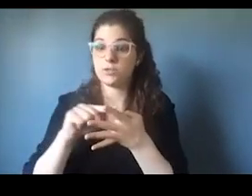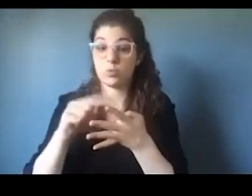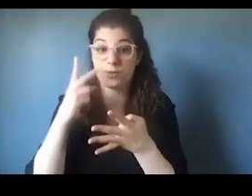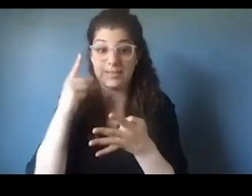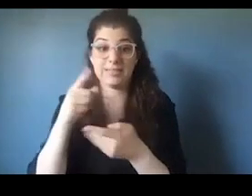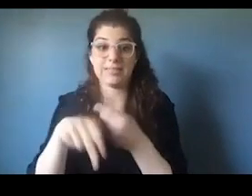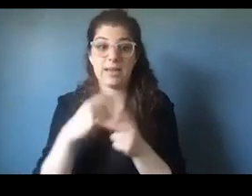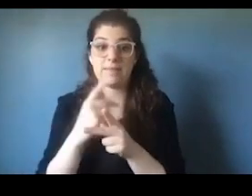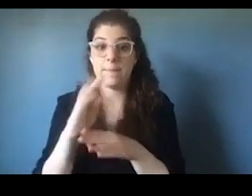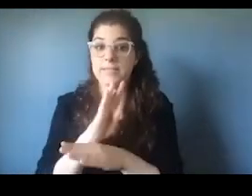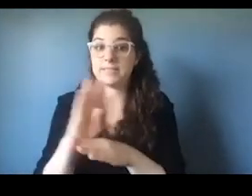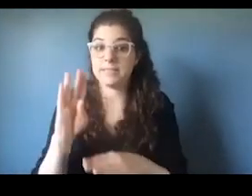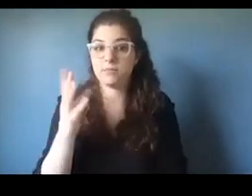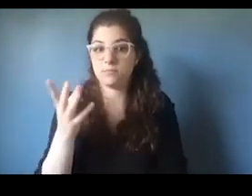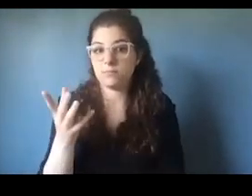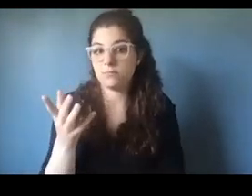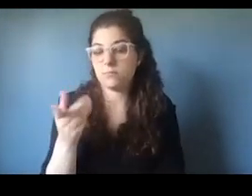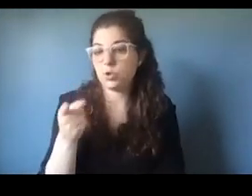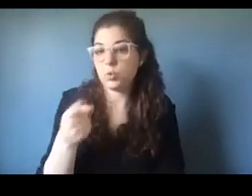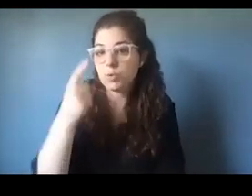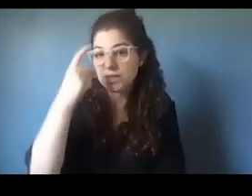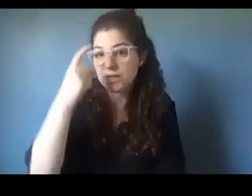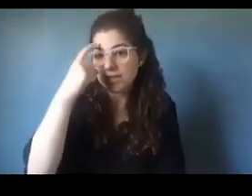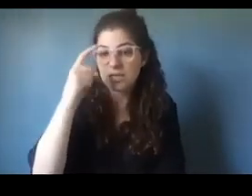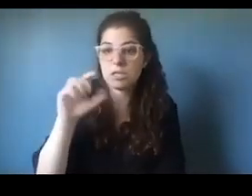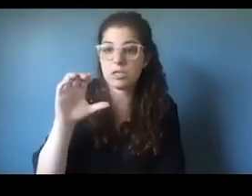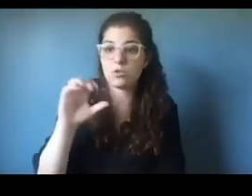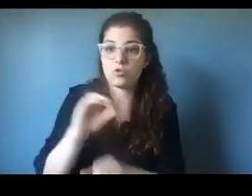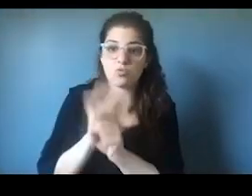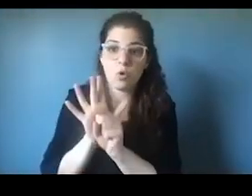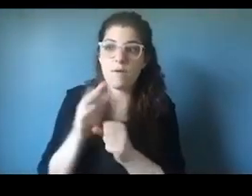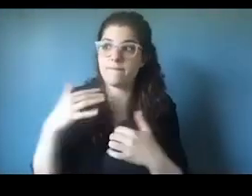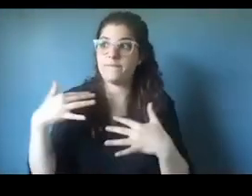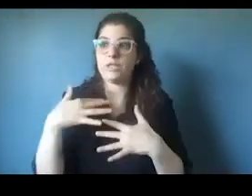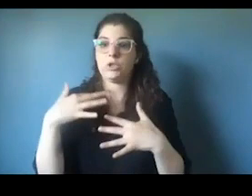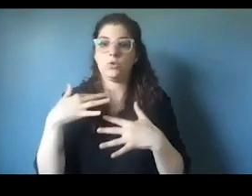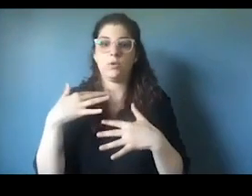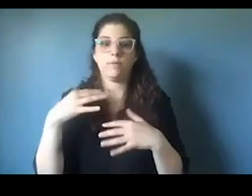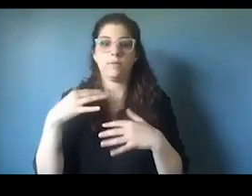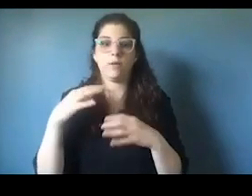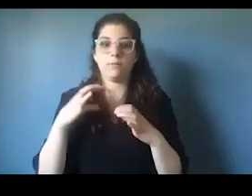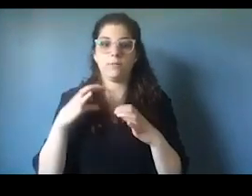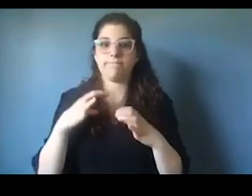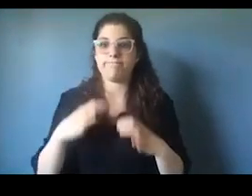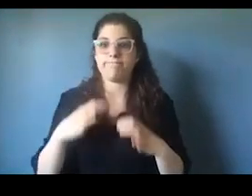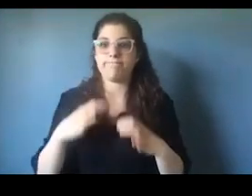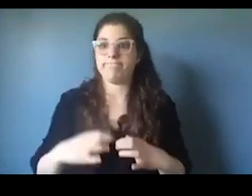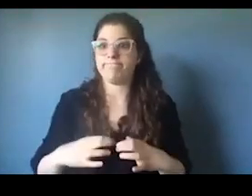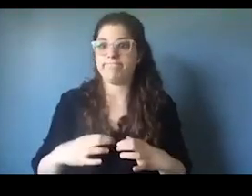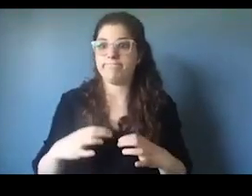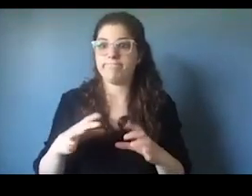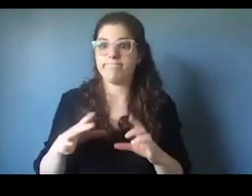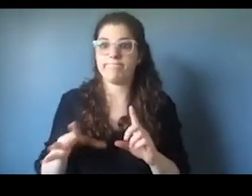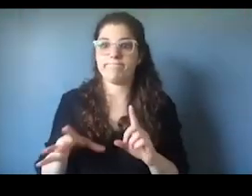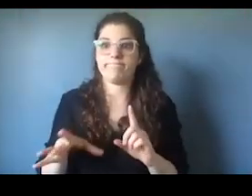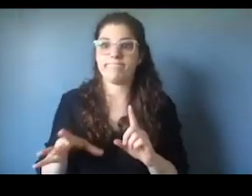of a business where, you would think that COVID, this kind of fear of consumers of contracting the disease by coming into interaction